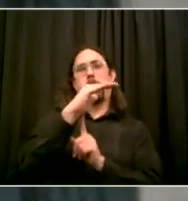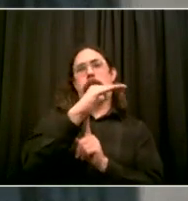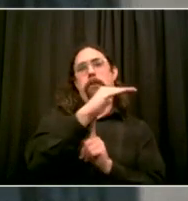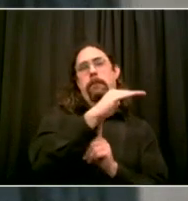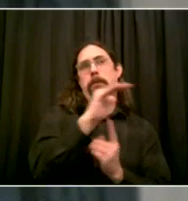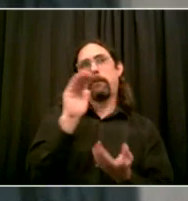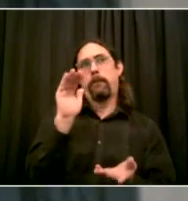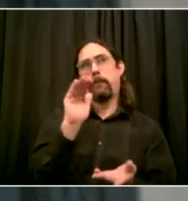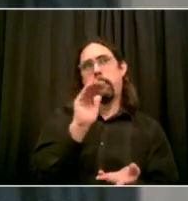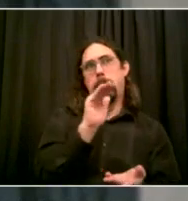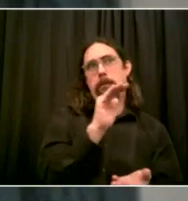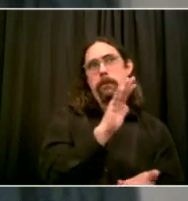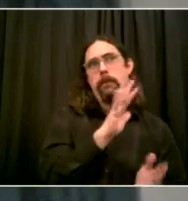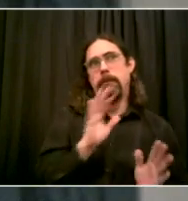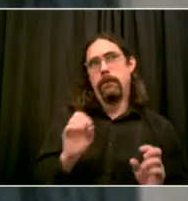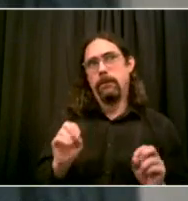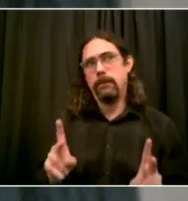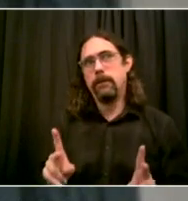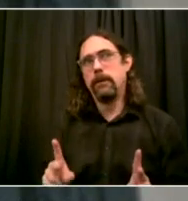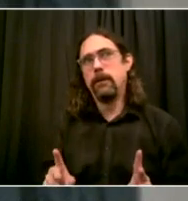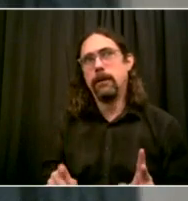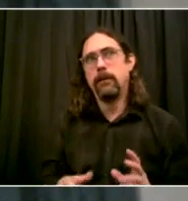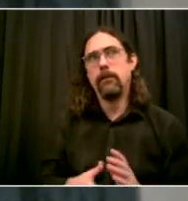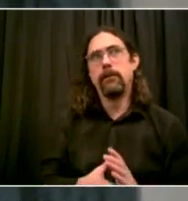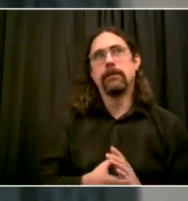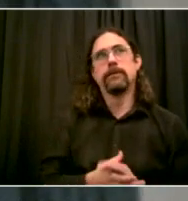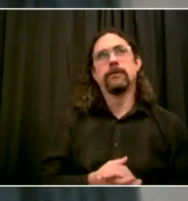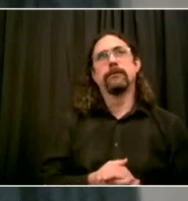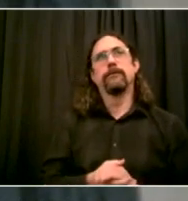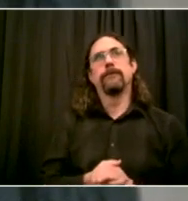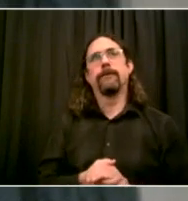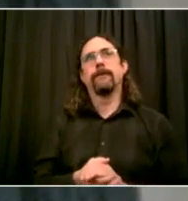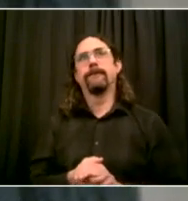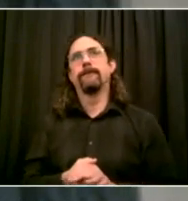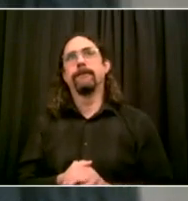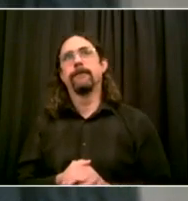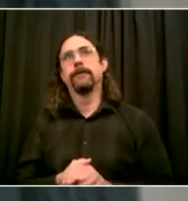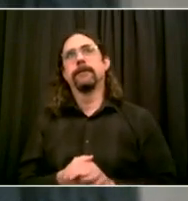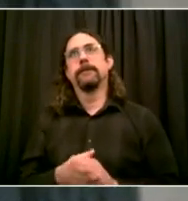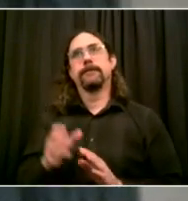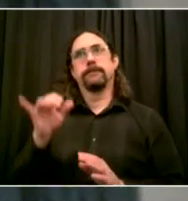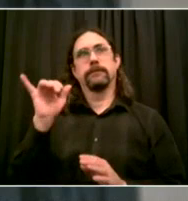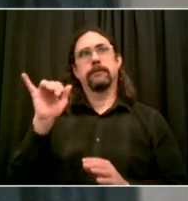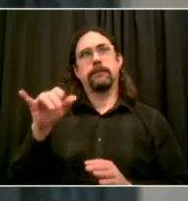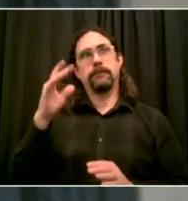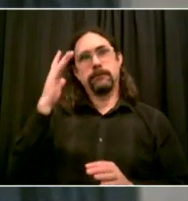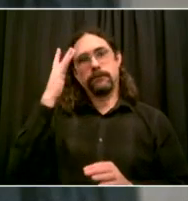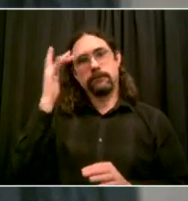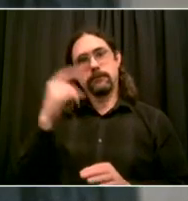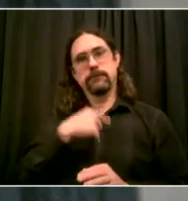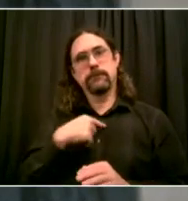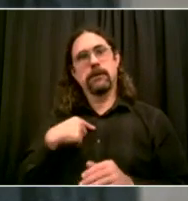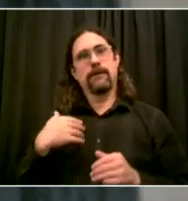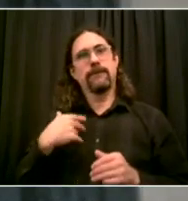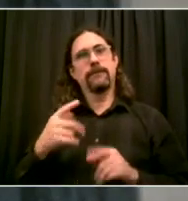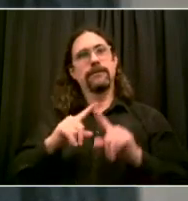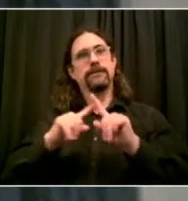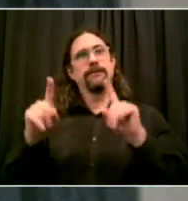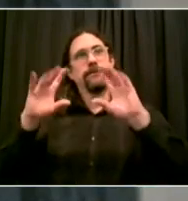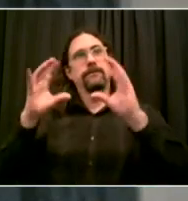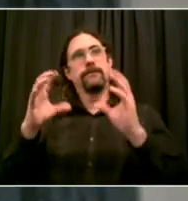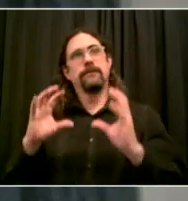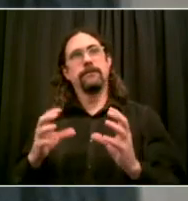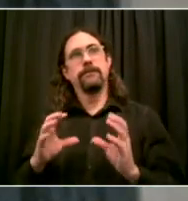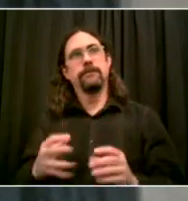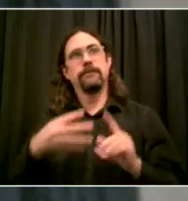that with data on hospitalizations to have the whole panoply of indicators that helps us figure out where we need to